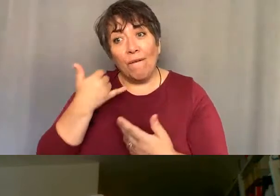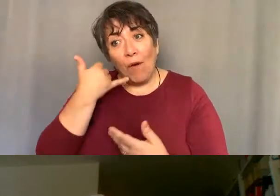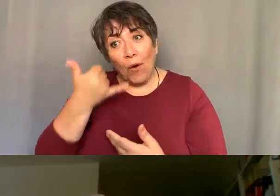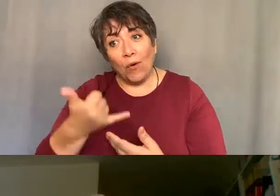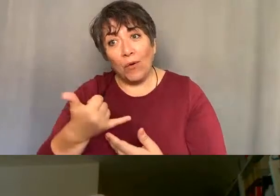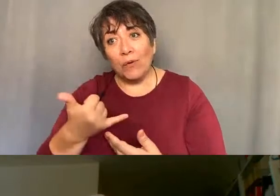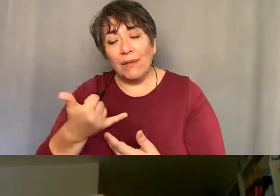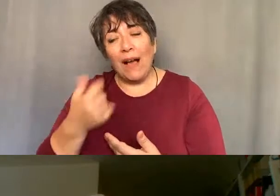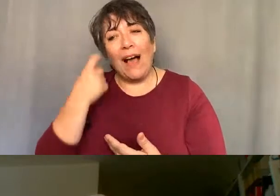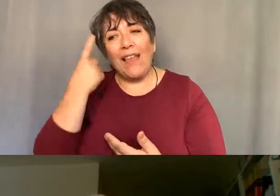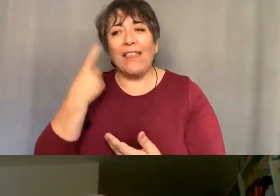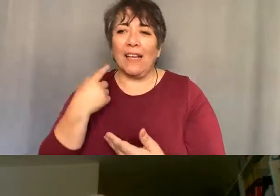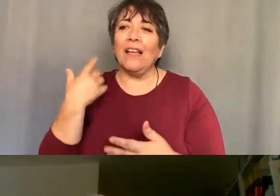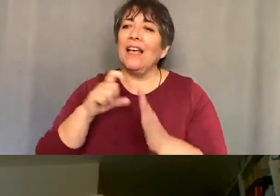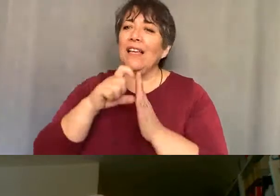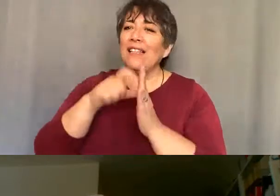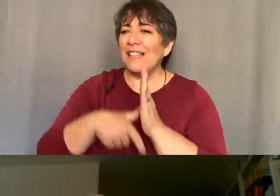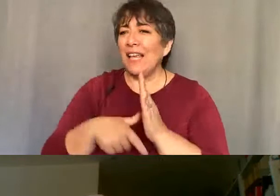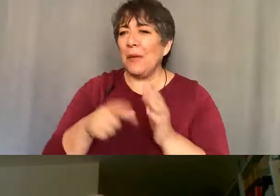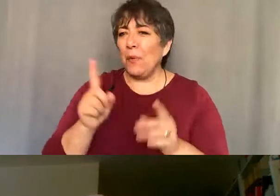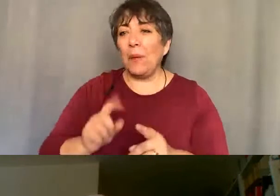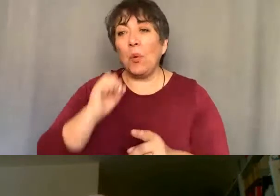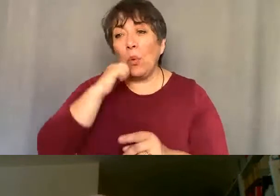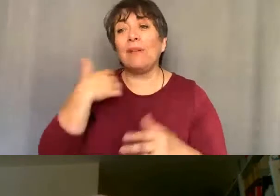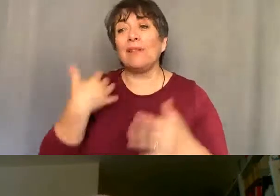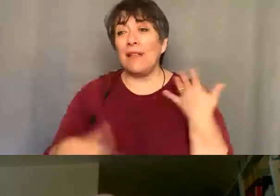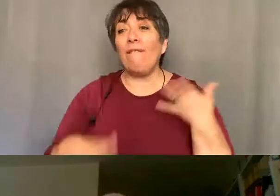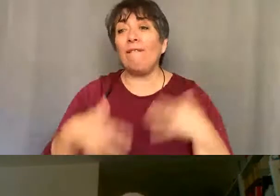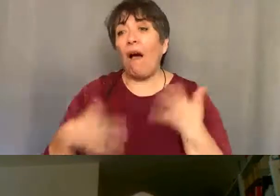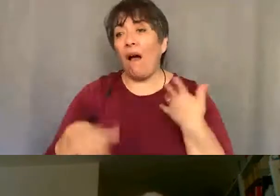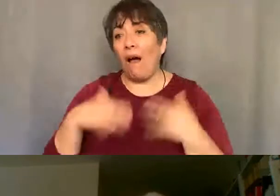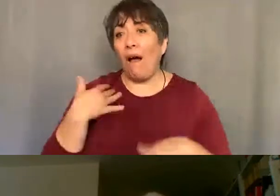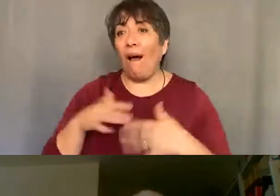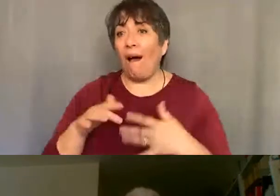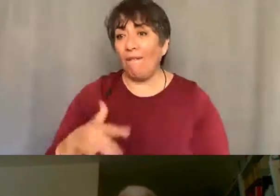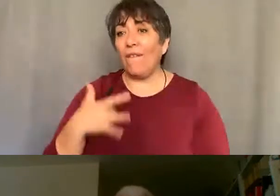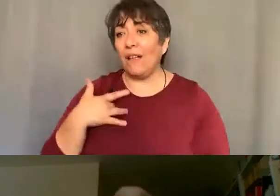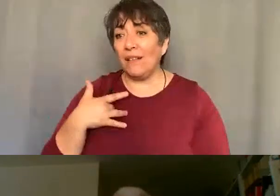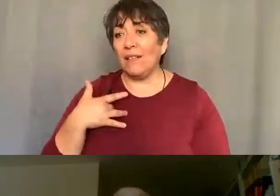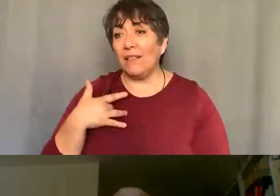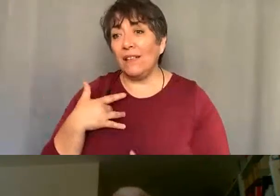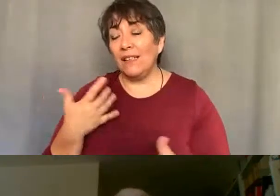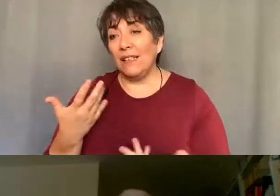person. Us healthy, well, reasonably healthy people